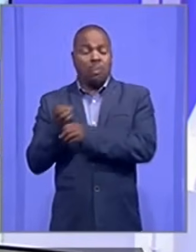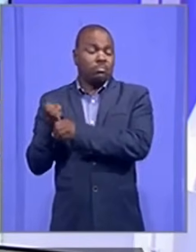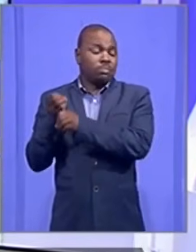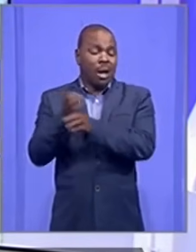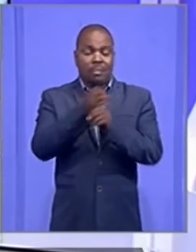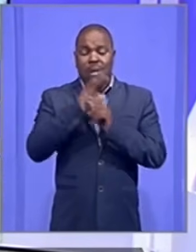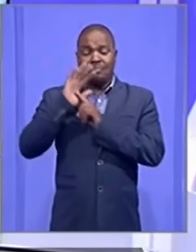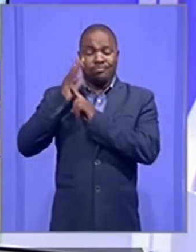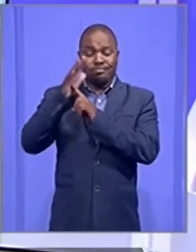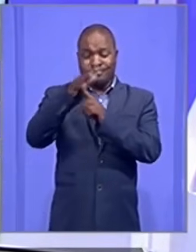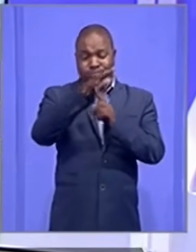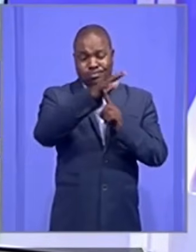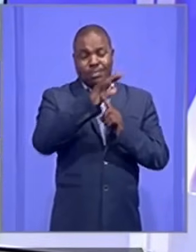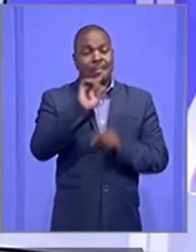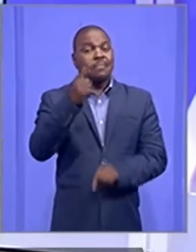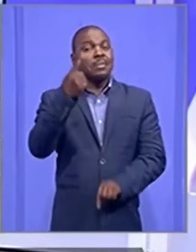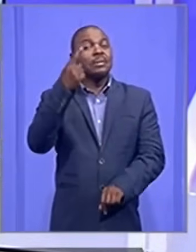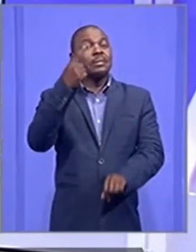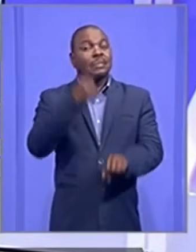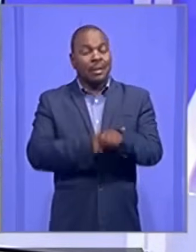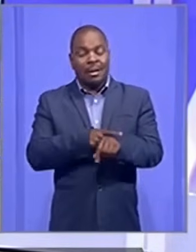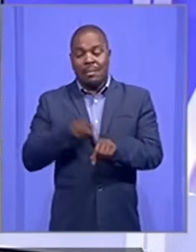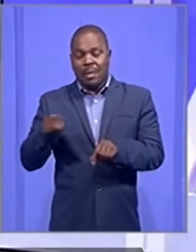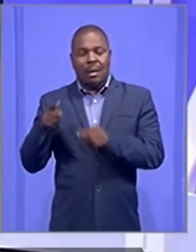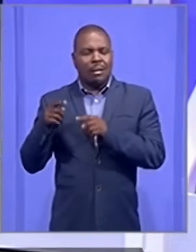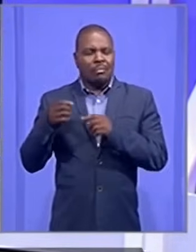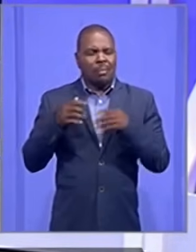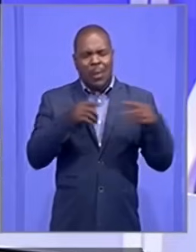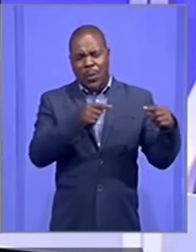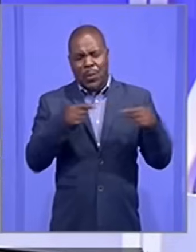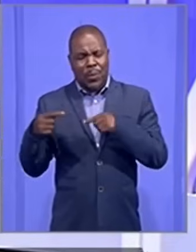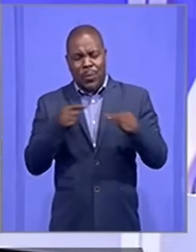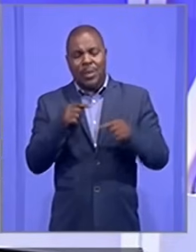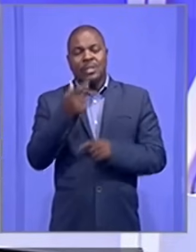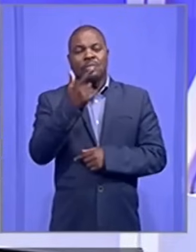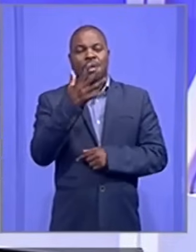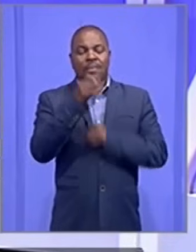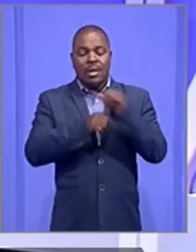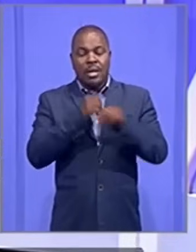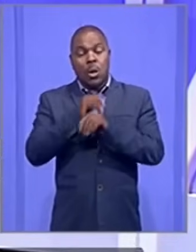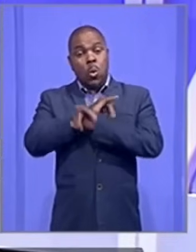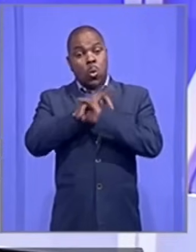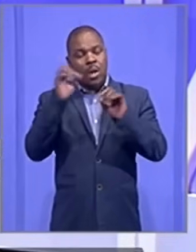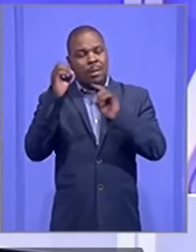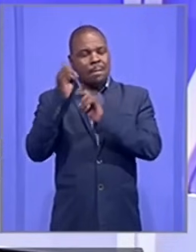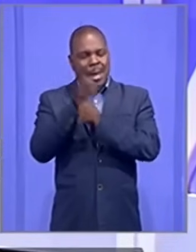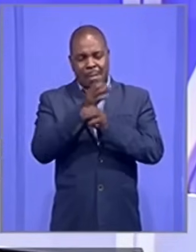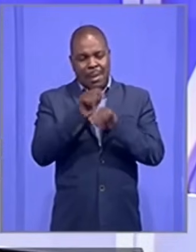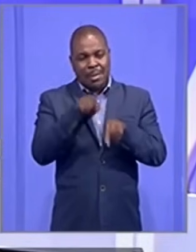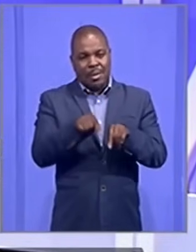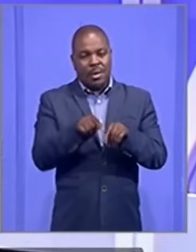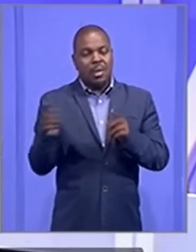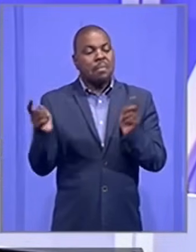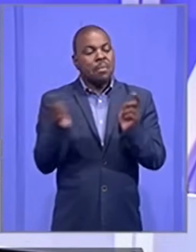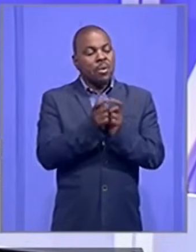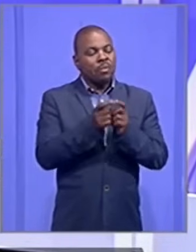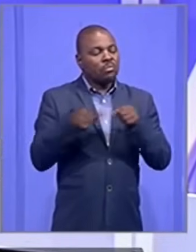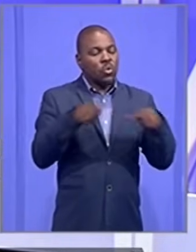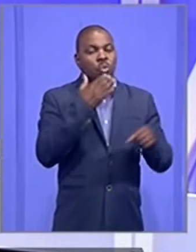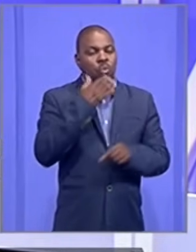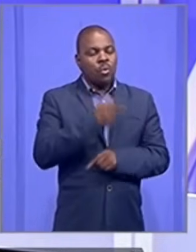tša difofane historing ya yona ya dithulano tša mengwage 75 le Palestina. Se le ge Hamas